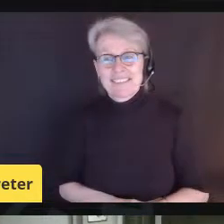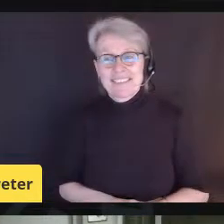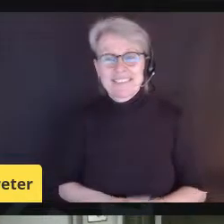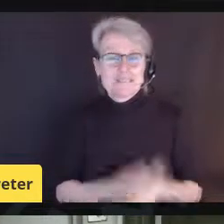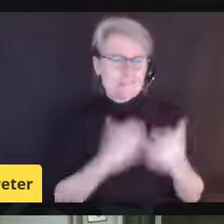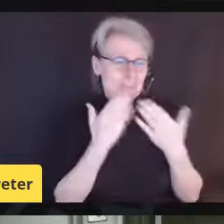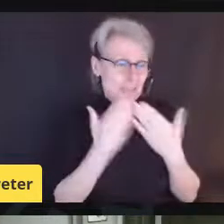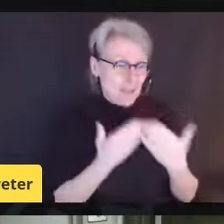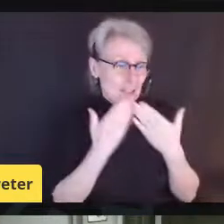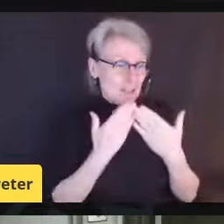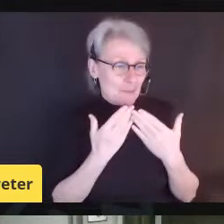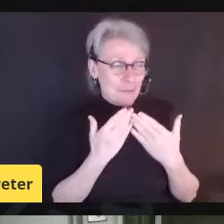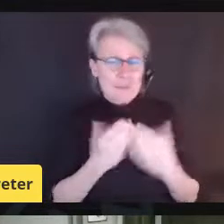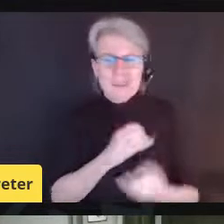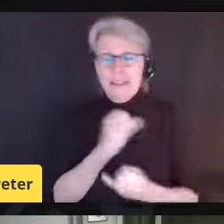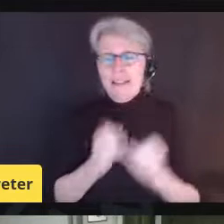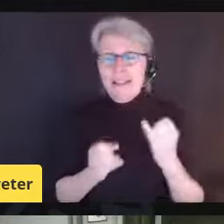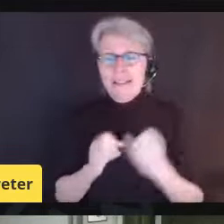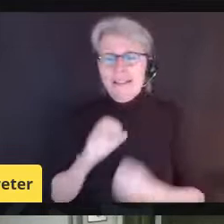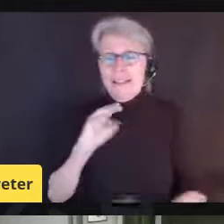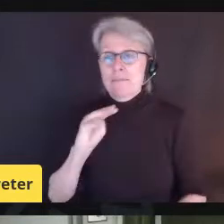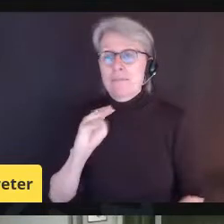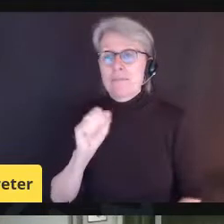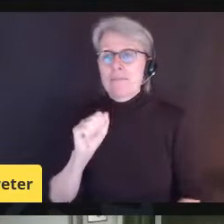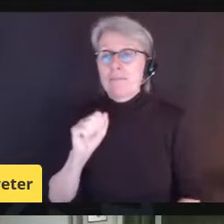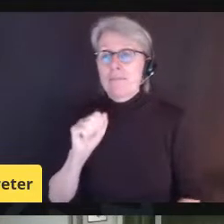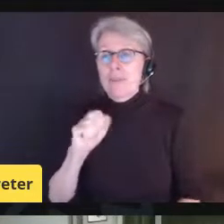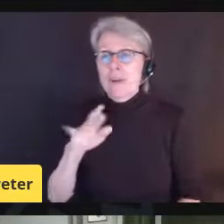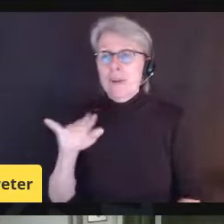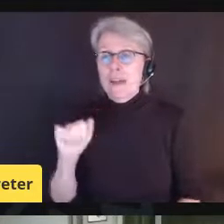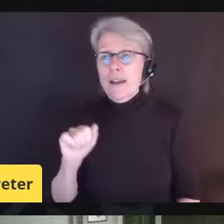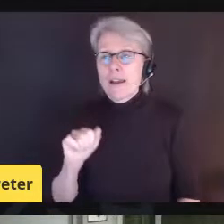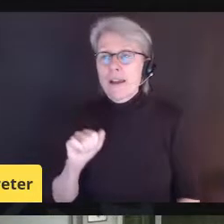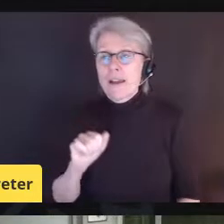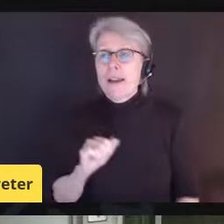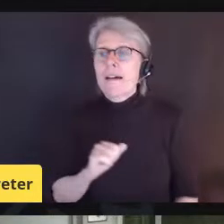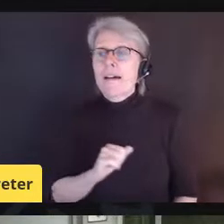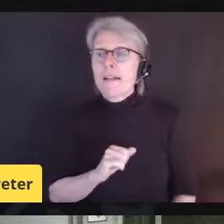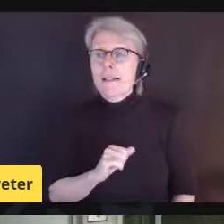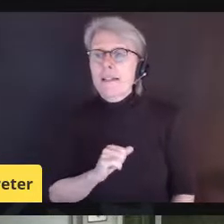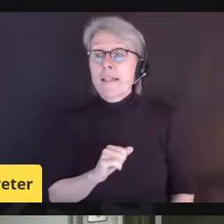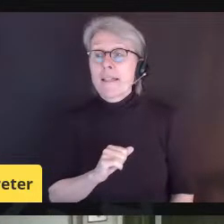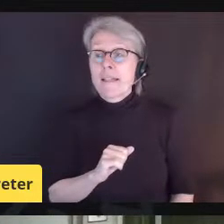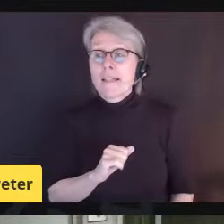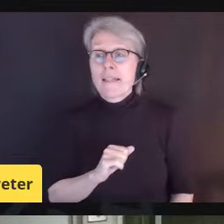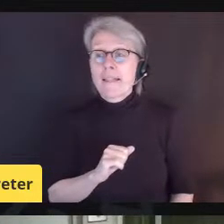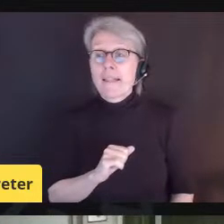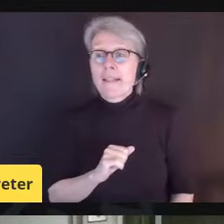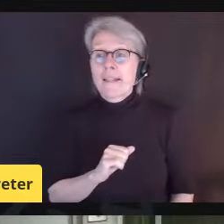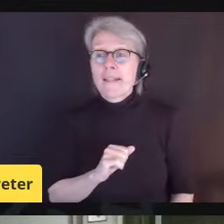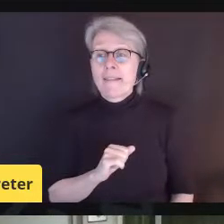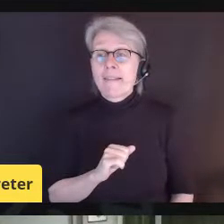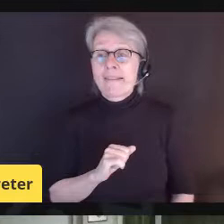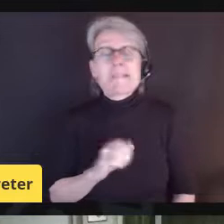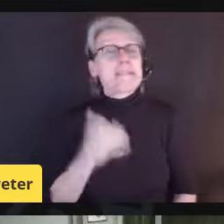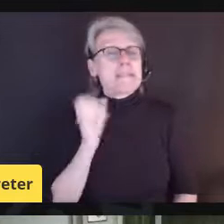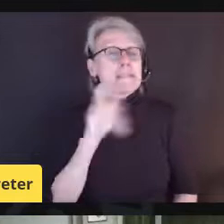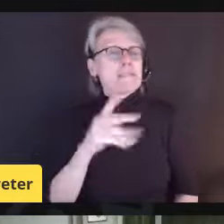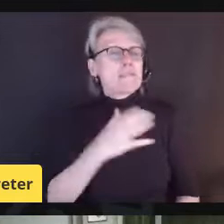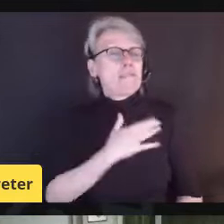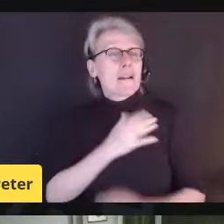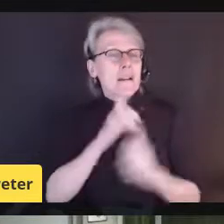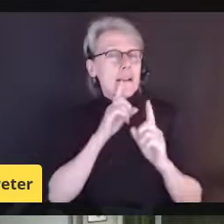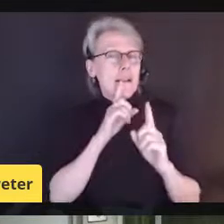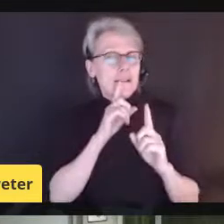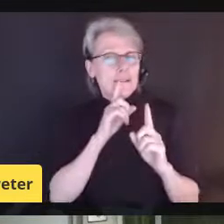Perfect. Thank you. And then last but not least, Eve Maria. I'm going to give you the standard science answer, but